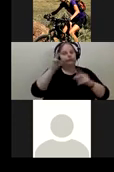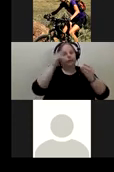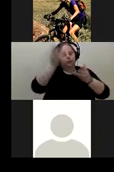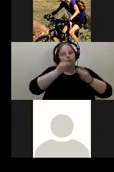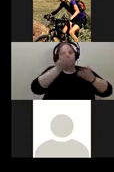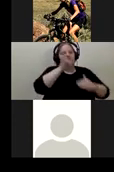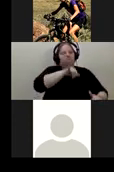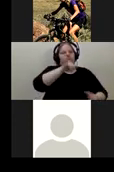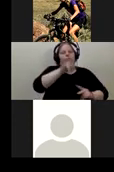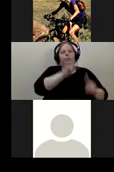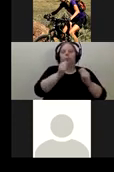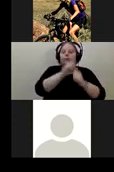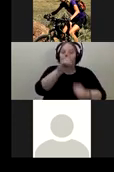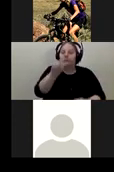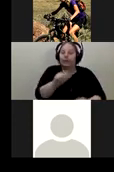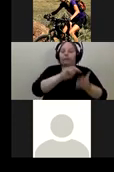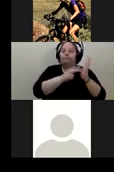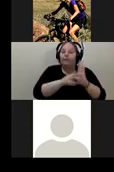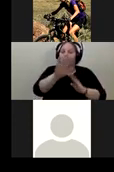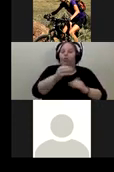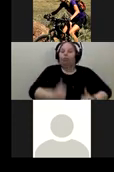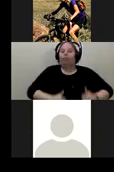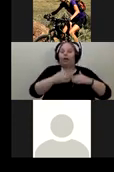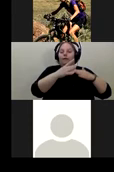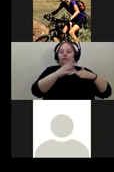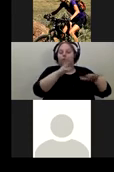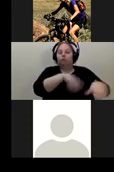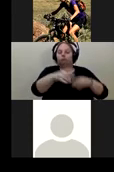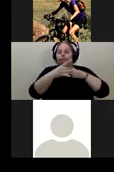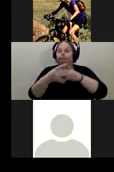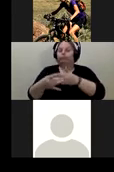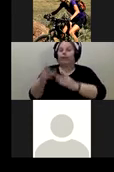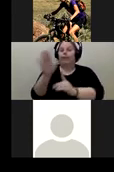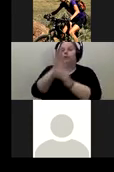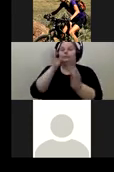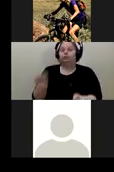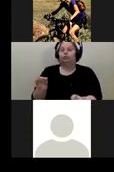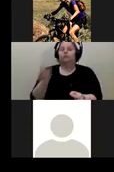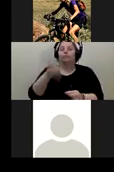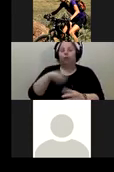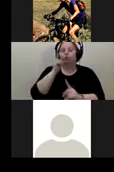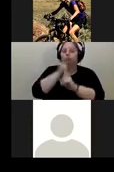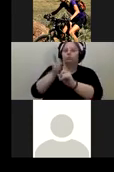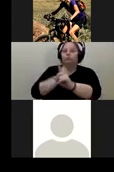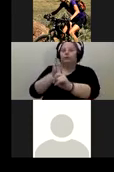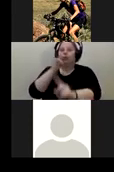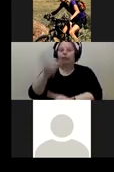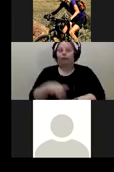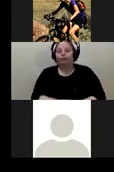with disabilities should direct the course of their own lives. That's where we are today. That's where we should be. That's where we should be moving forward.